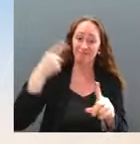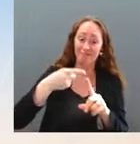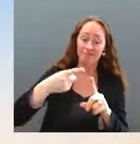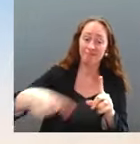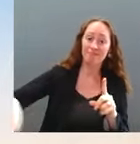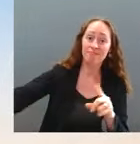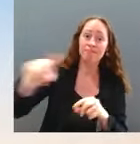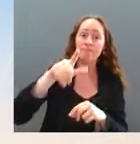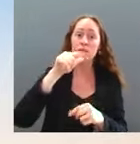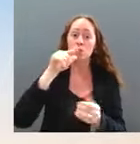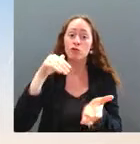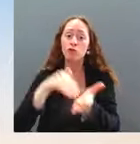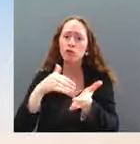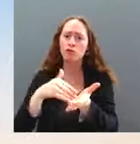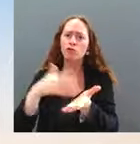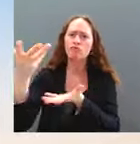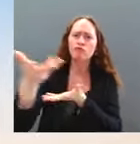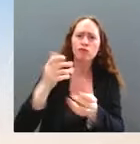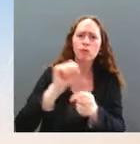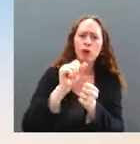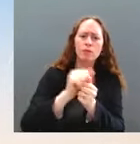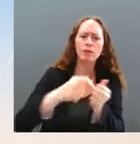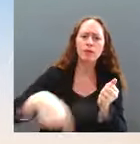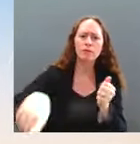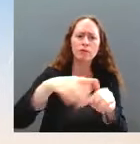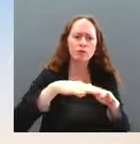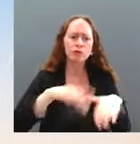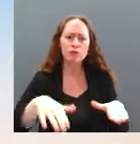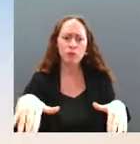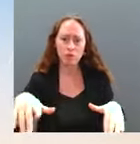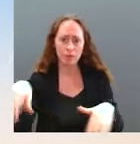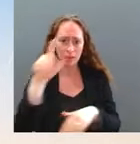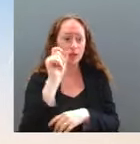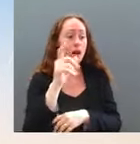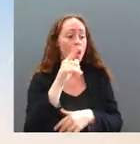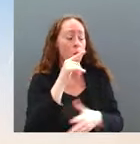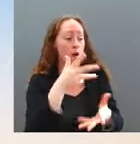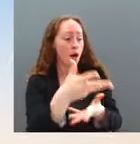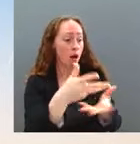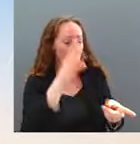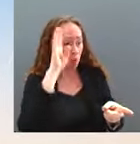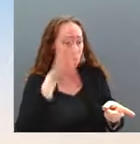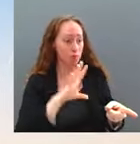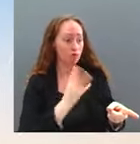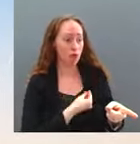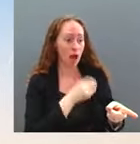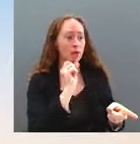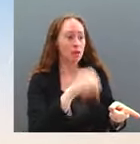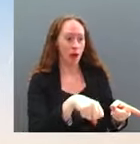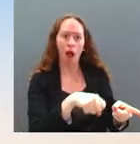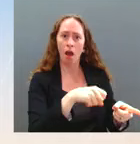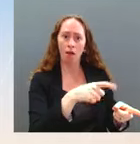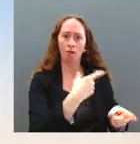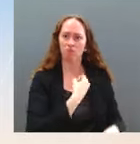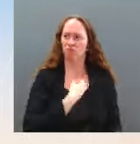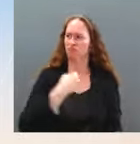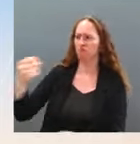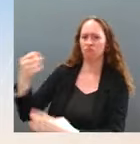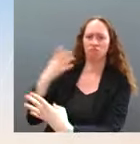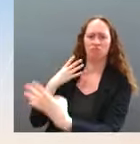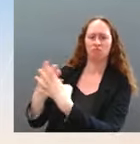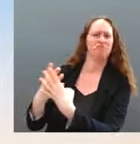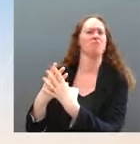they serve. Just like the extreme government overreach we've seen in Texas, where politicians have sent state officials into the homes of loving parents